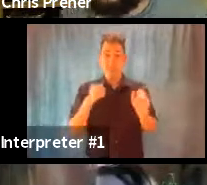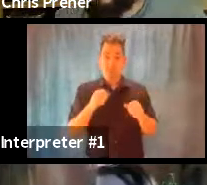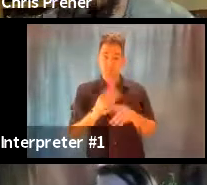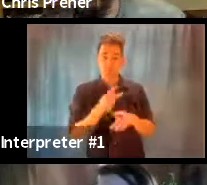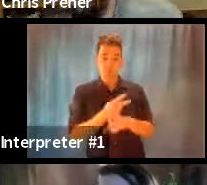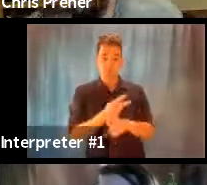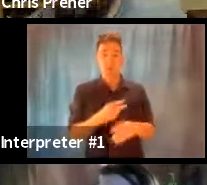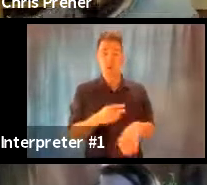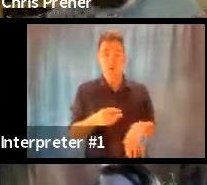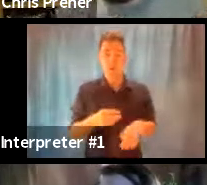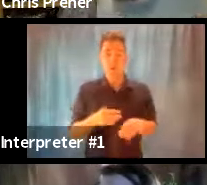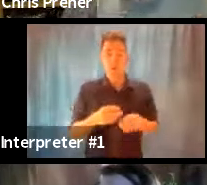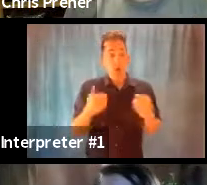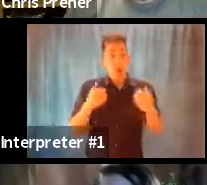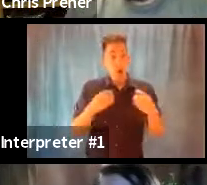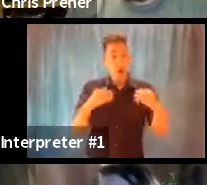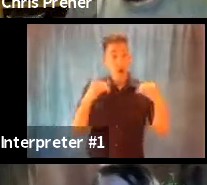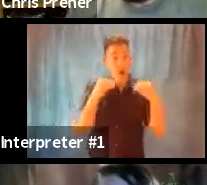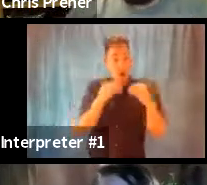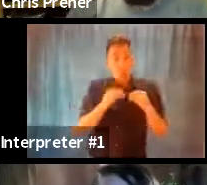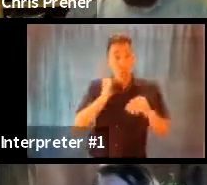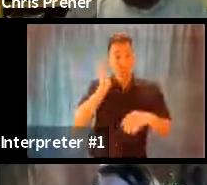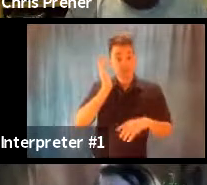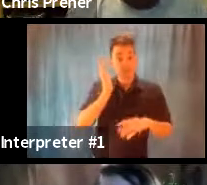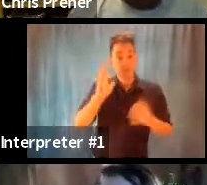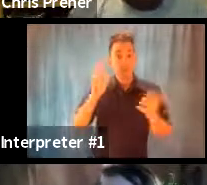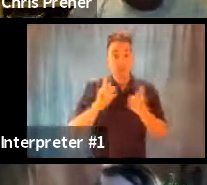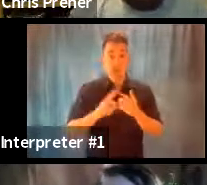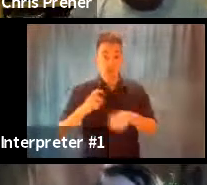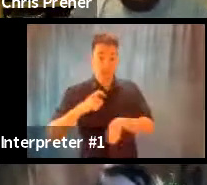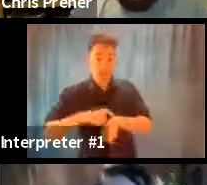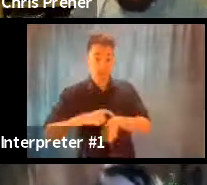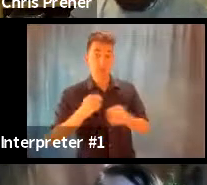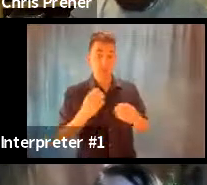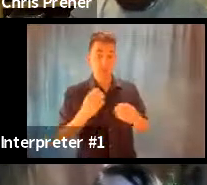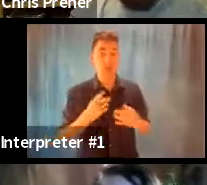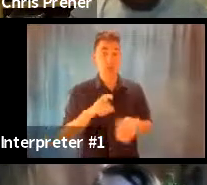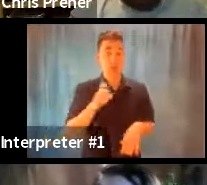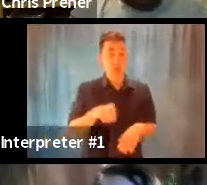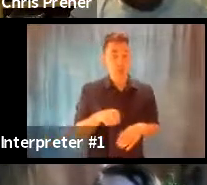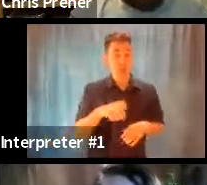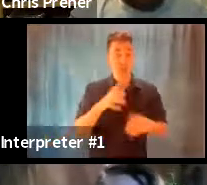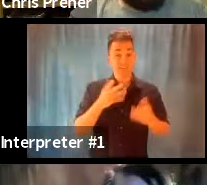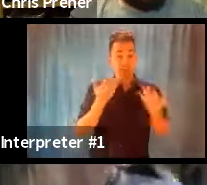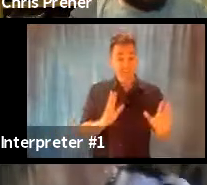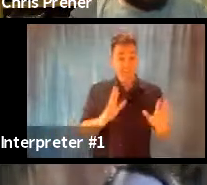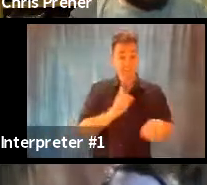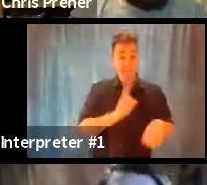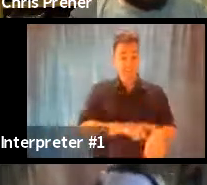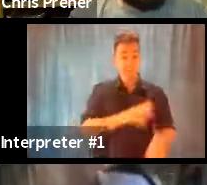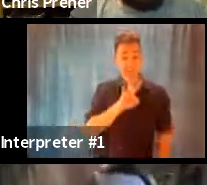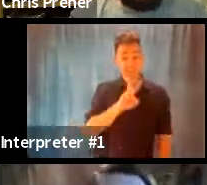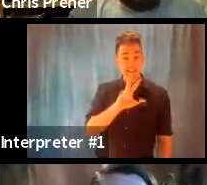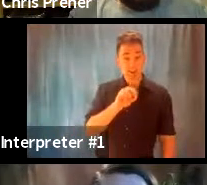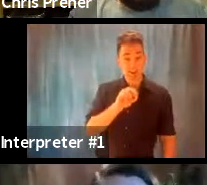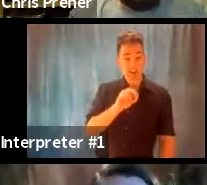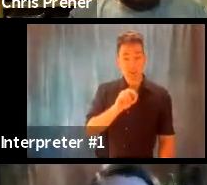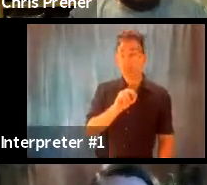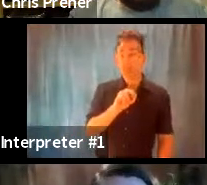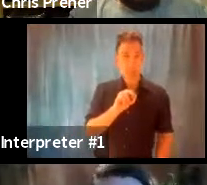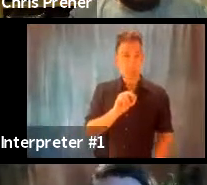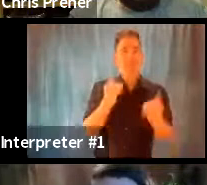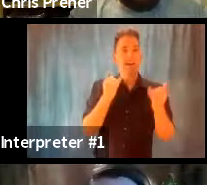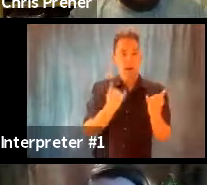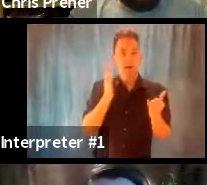we've extended the end of tonight's testimony period from 7:30 p.m. to 8 p.m. to try to get as many people in as we